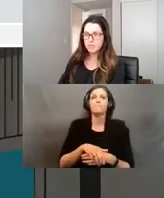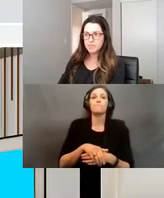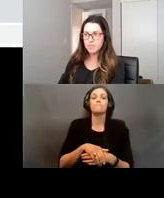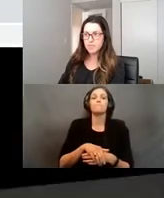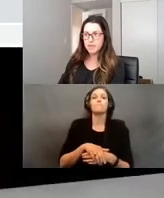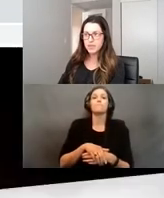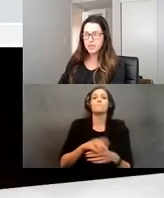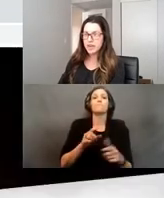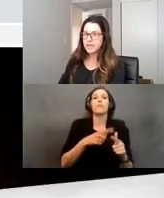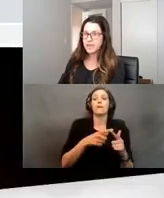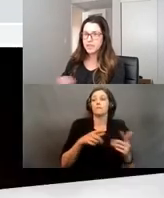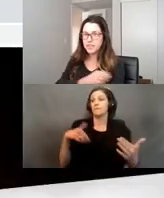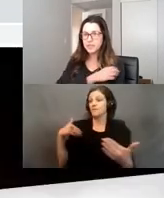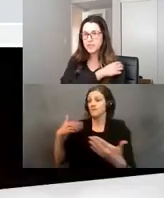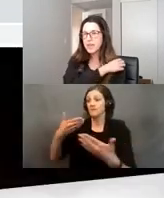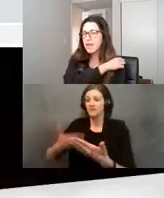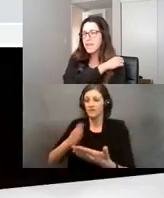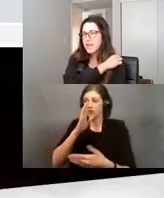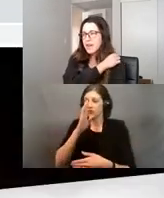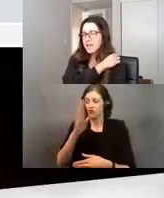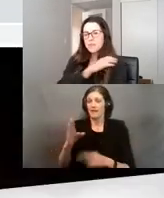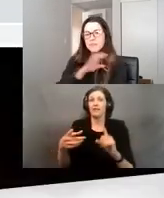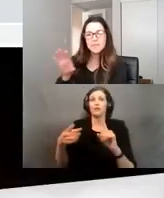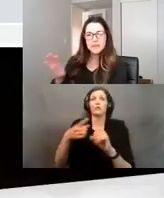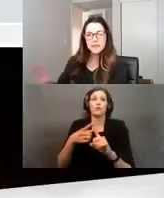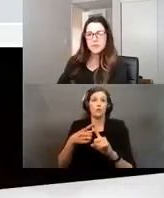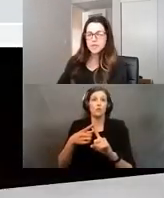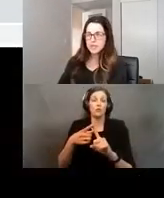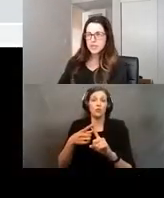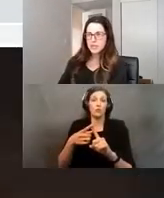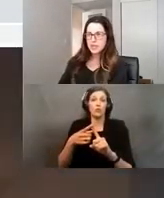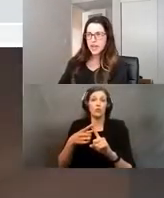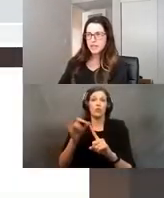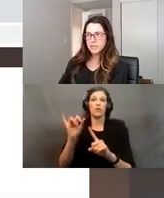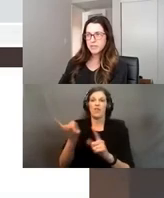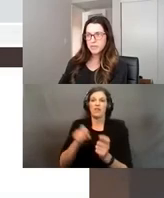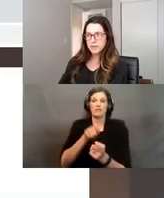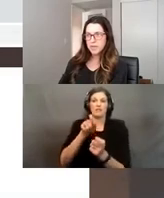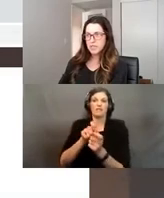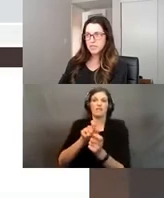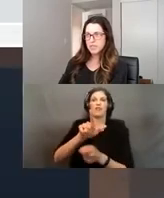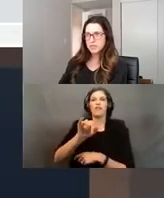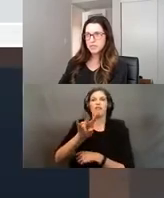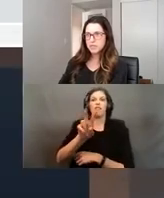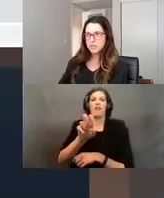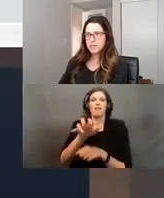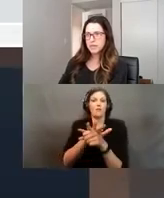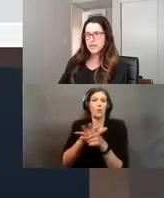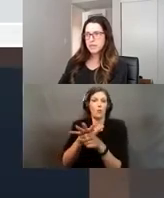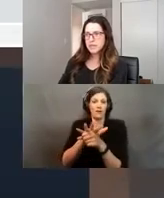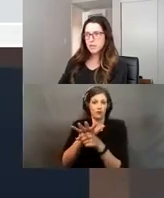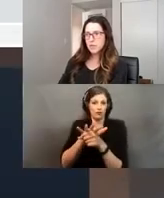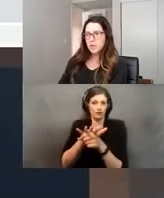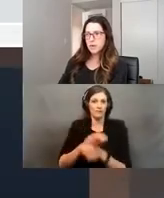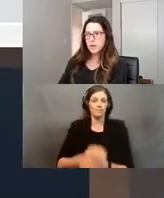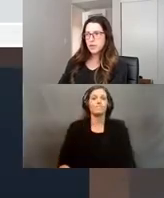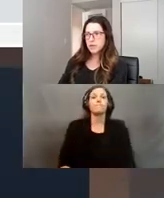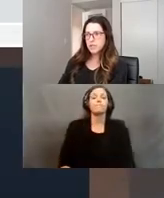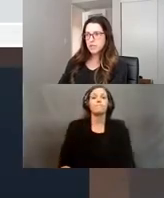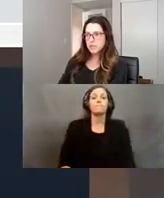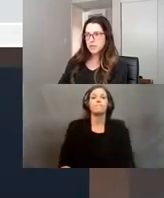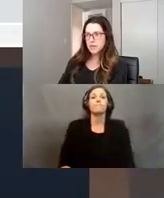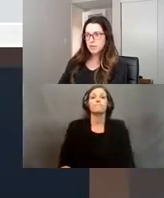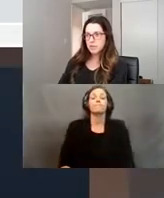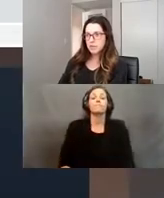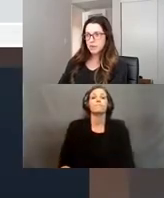directly into that particular live location. So when you're